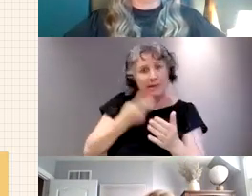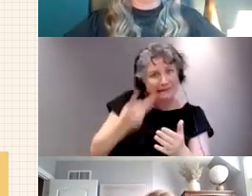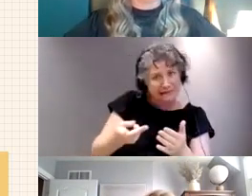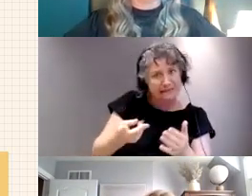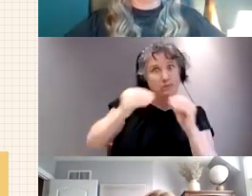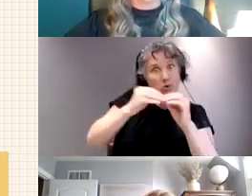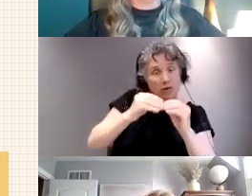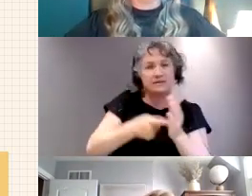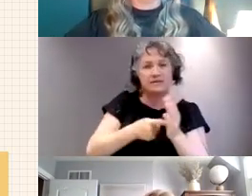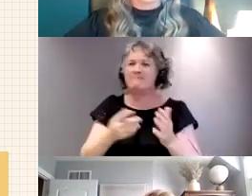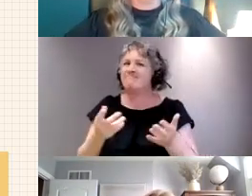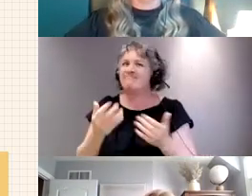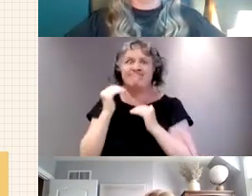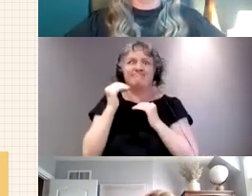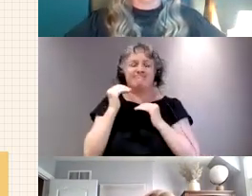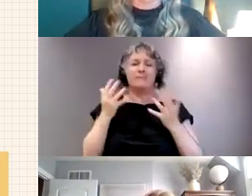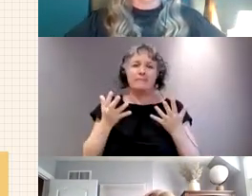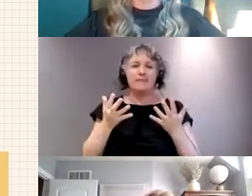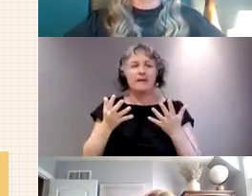on, what the